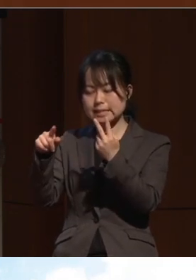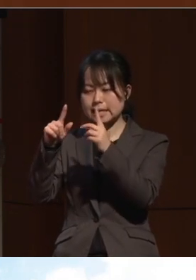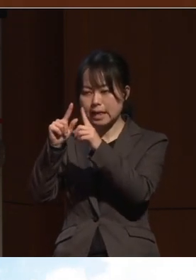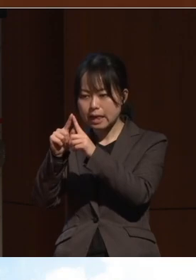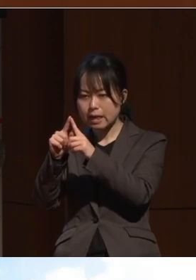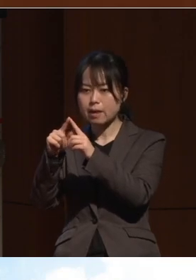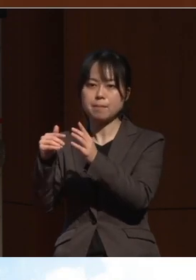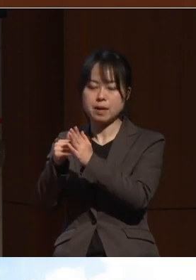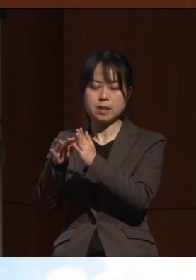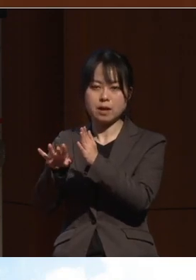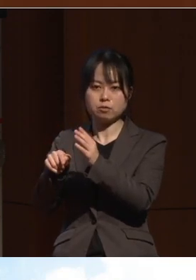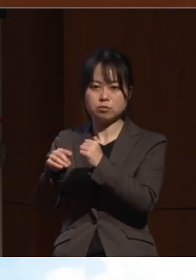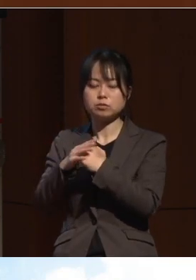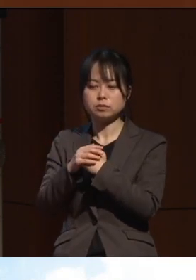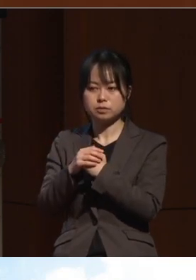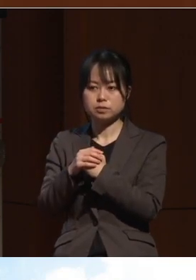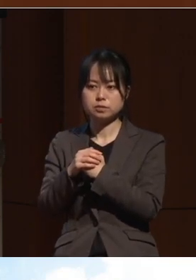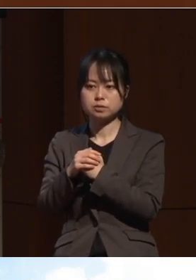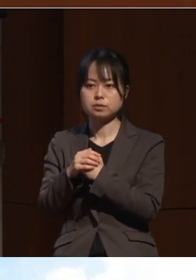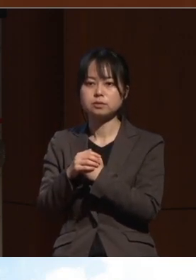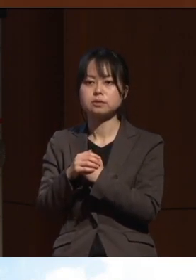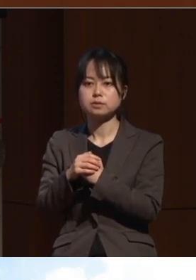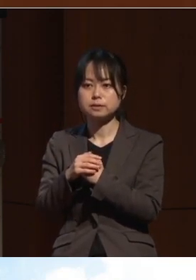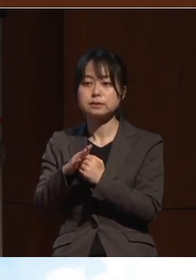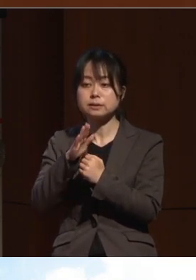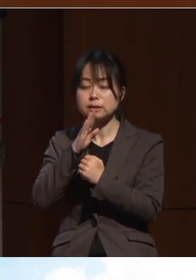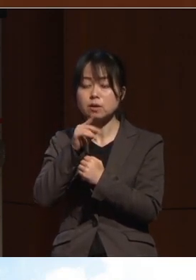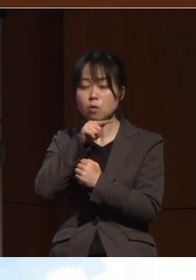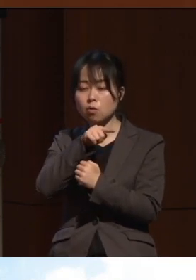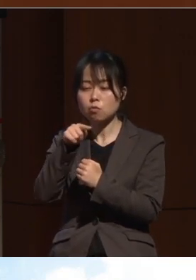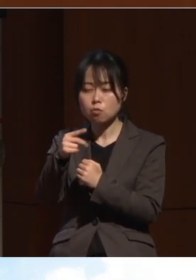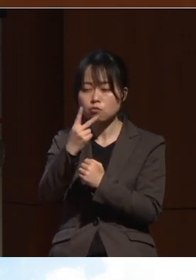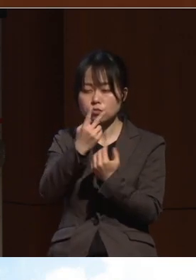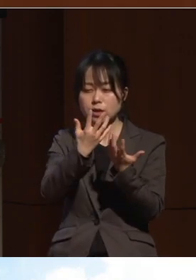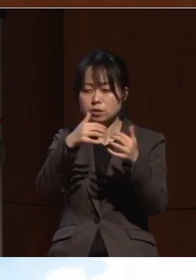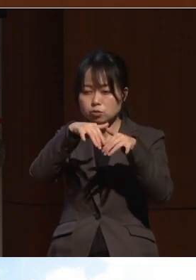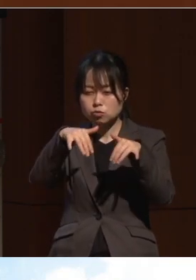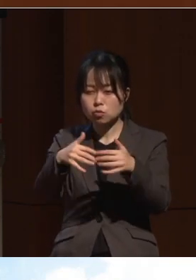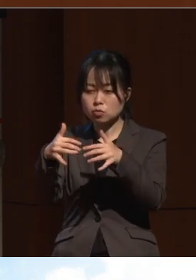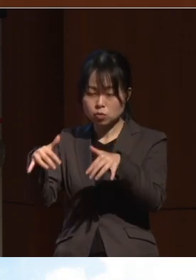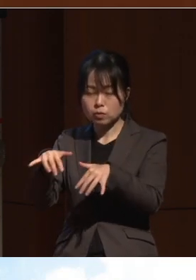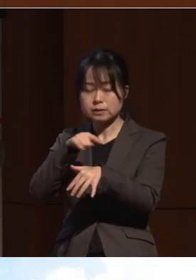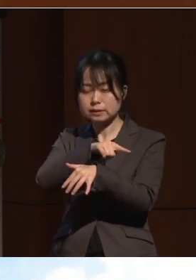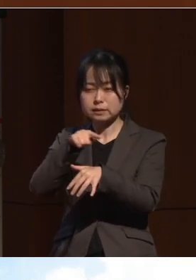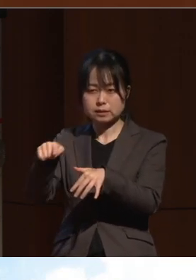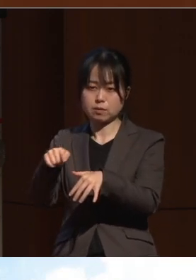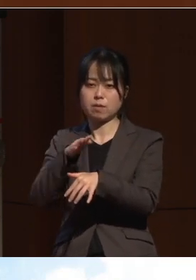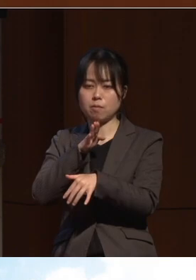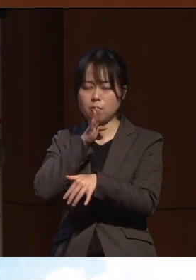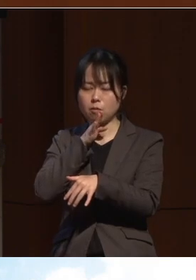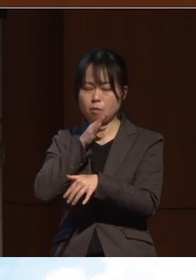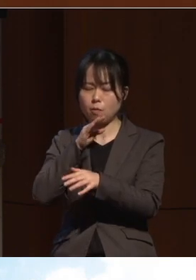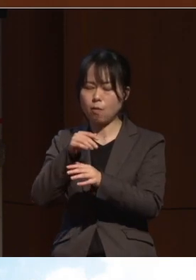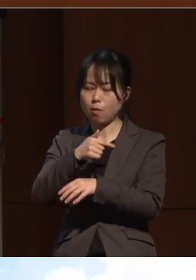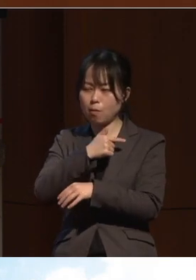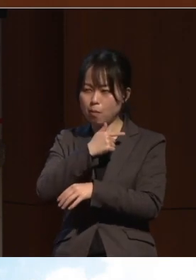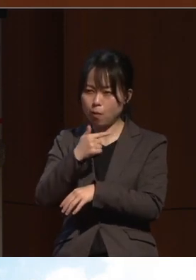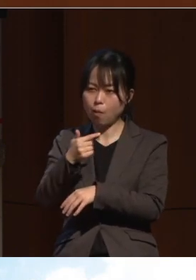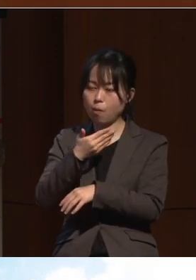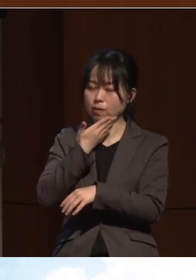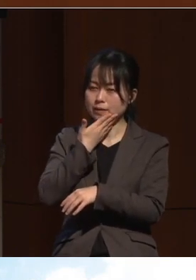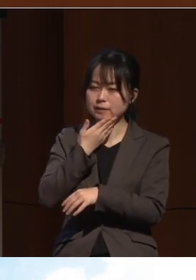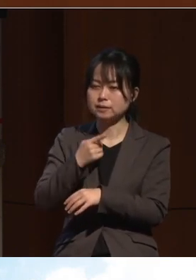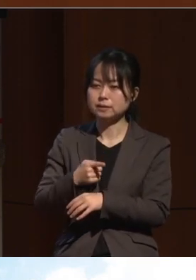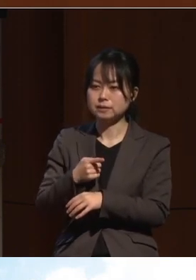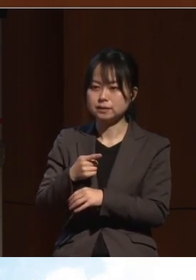practice, the two organisations work very closely together with a joint programme which plays a key role in sort of translational research by testing novel